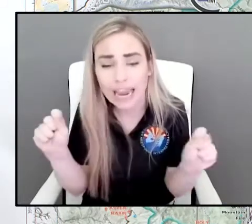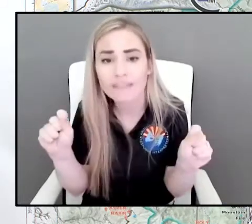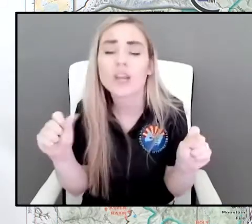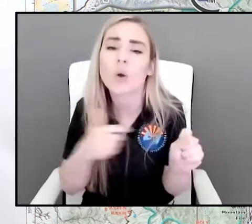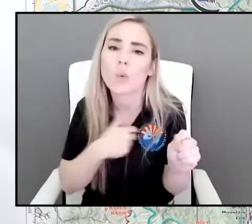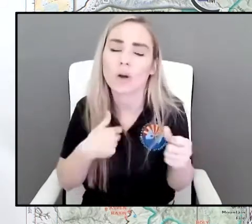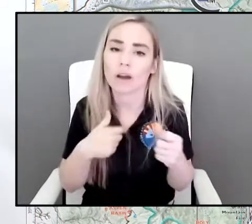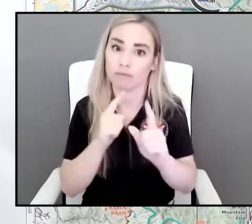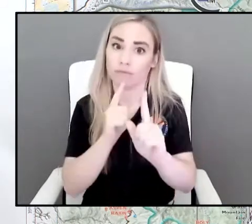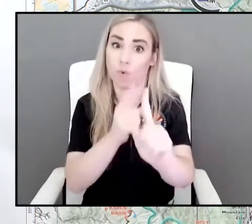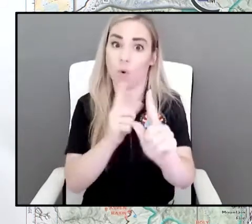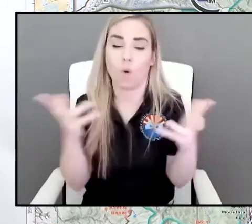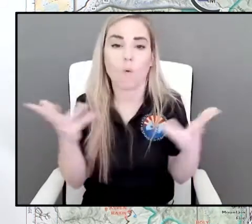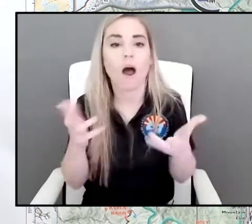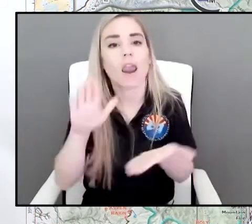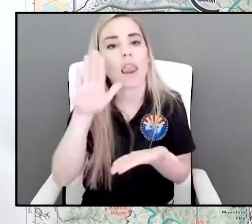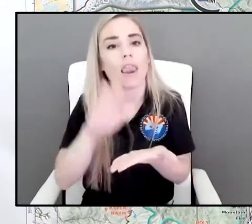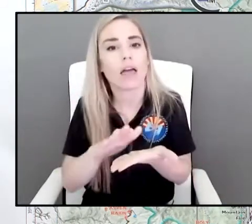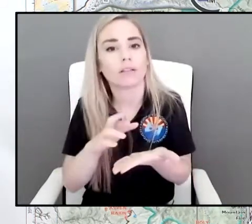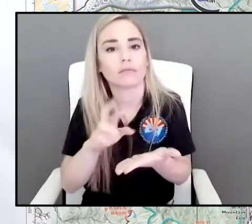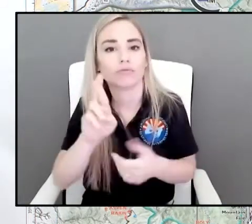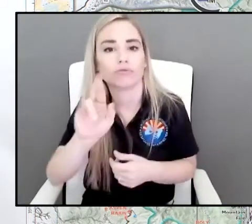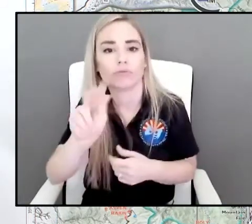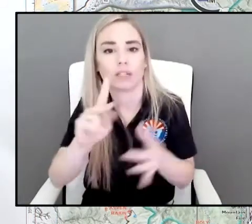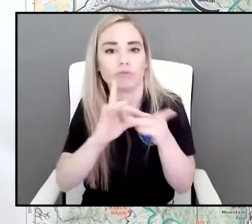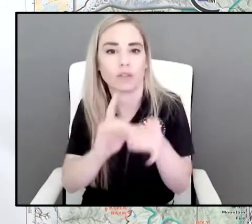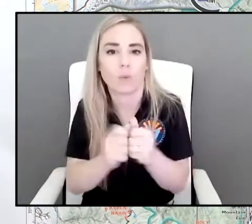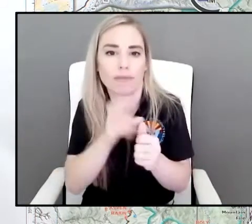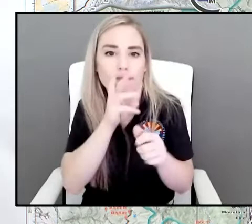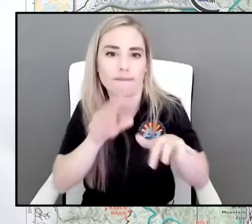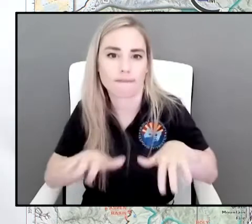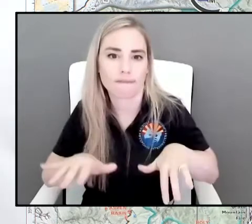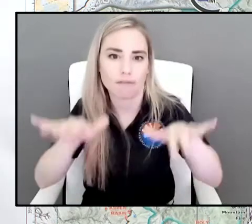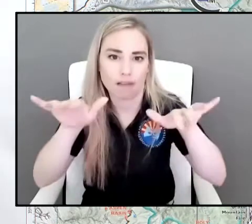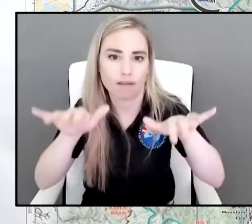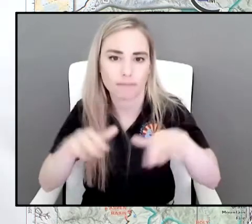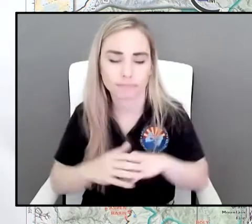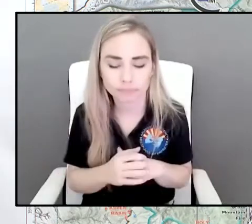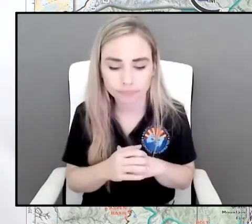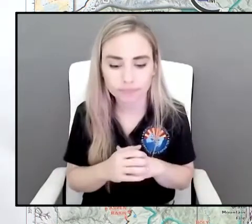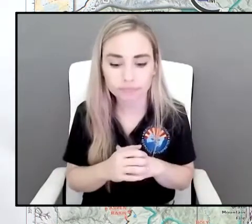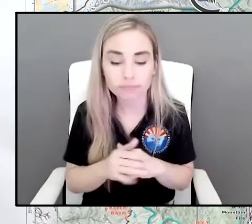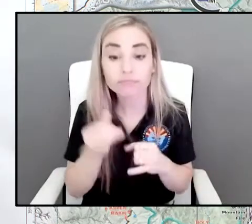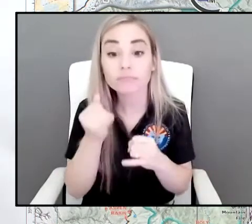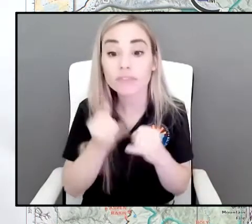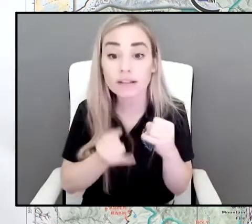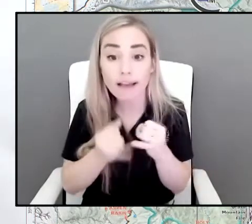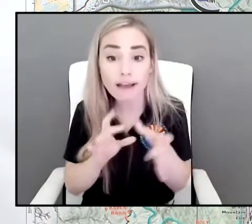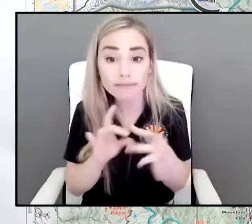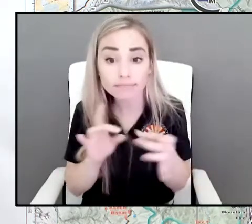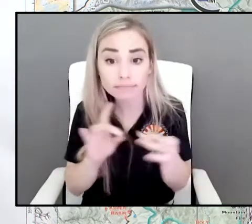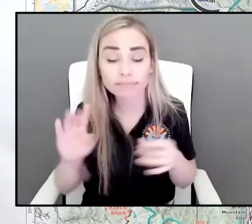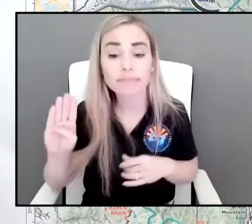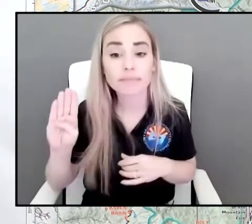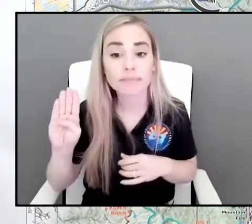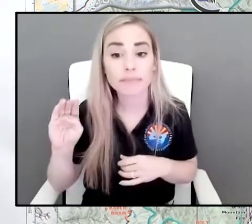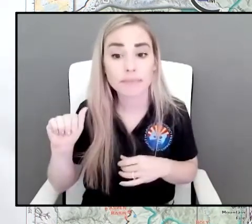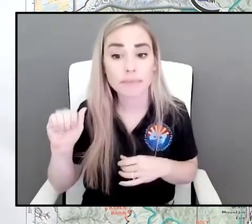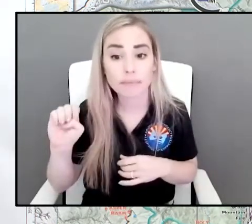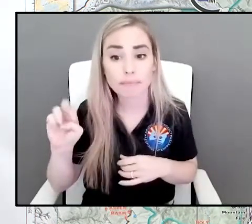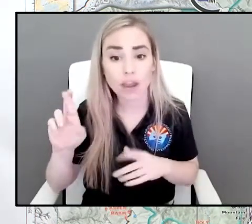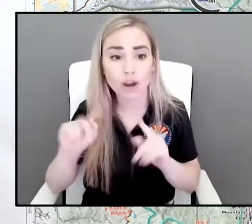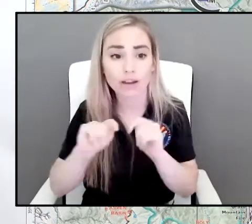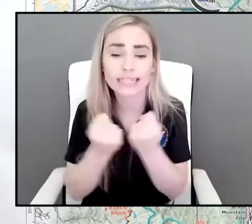flooding situation. Really, I'd like to just end with the BAER team is working. We've been